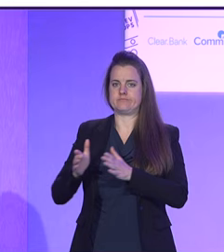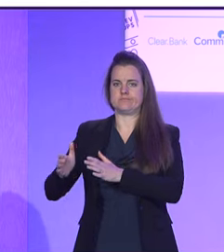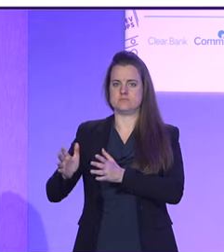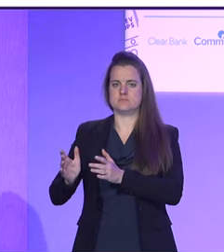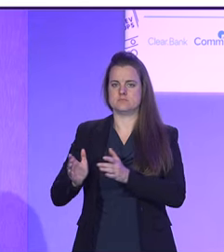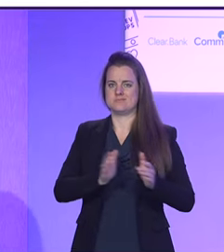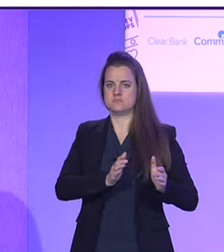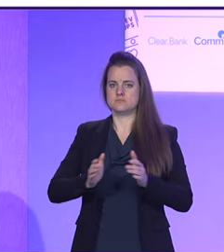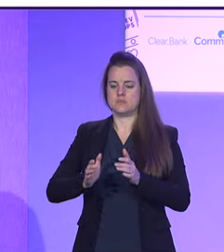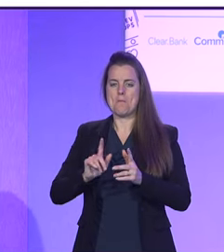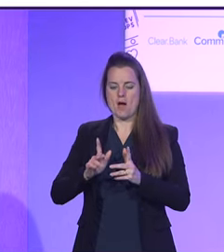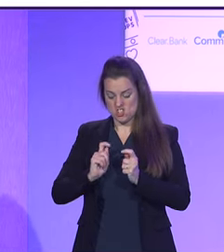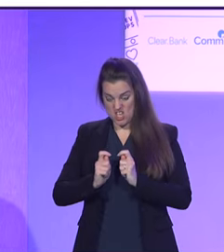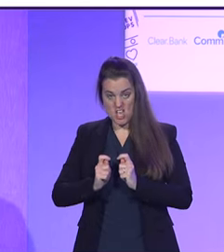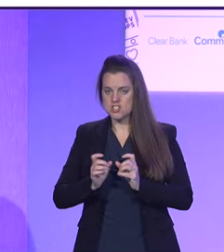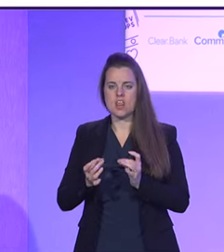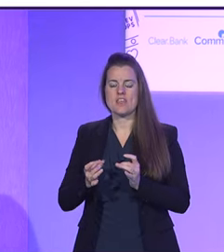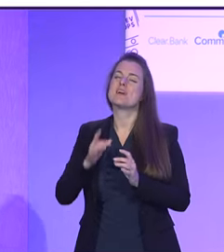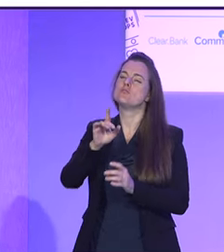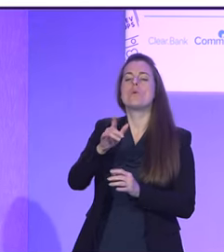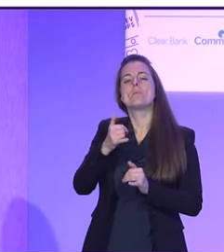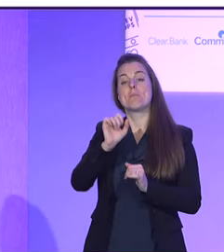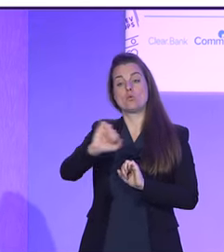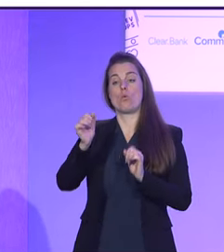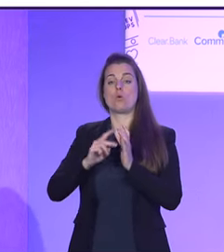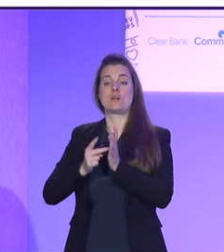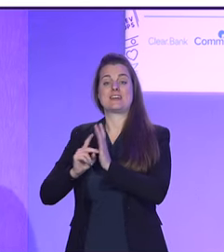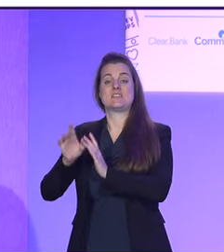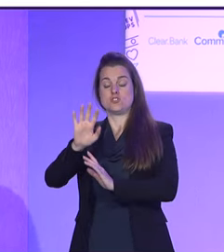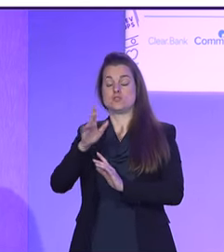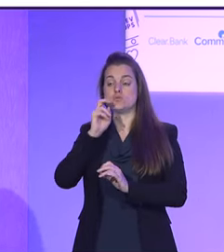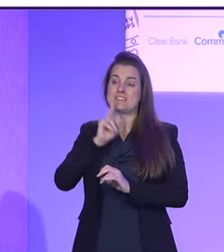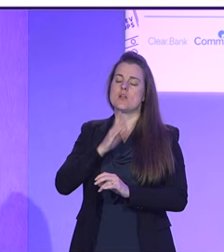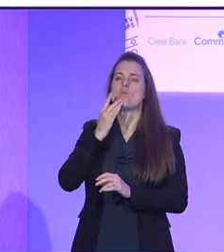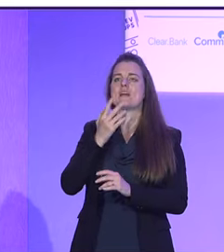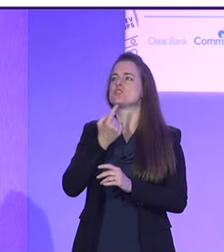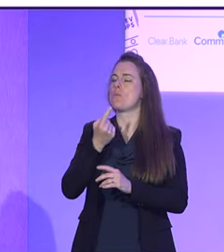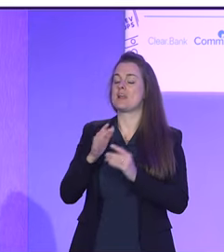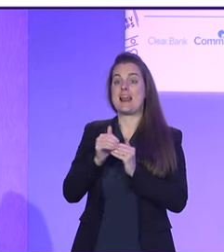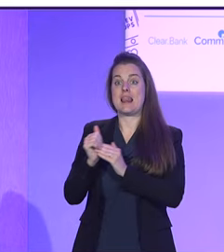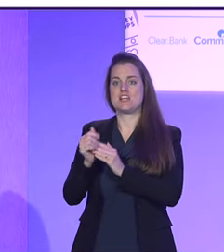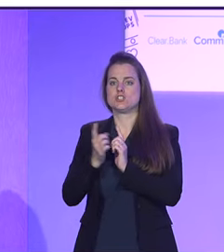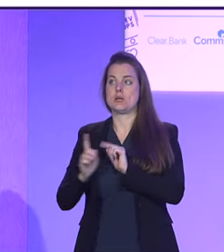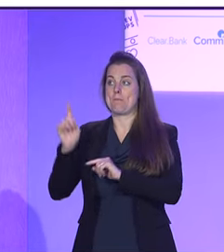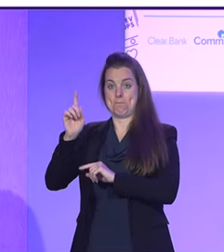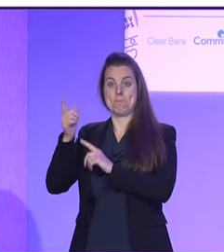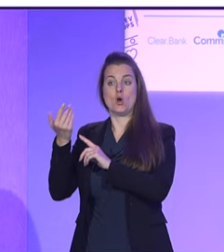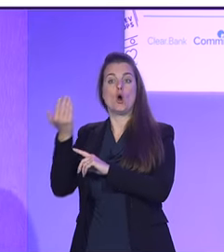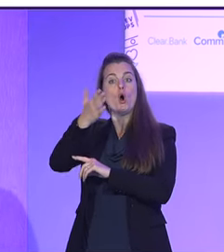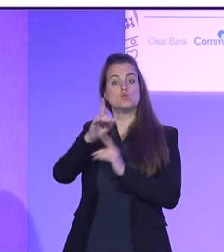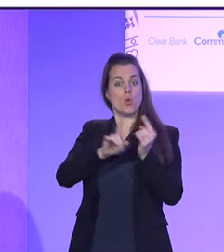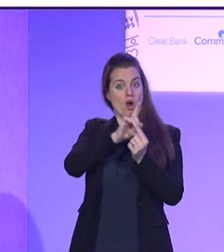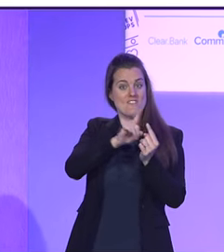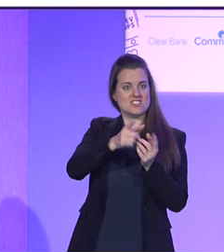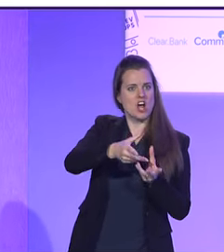development organization, you might actually encounter this when, you know, someone in leadership goes and goes to a conference and learns